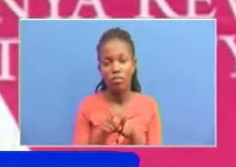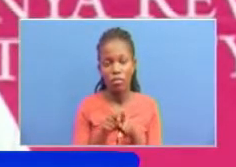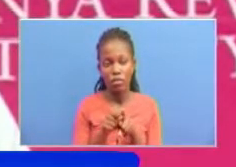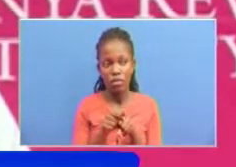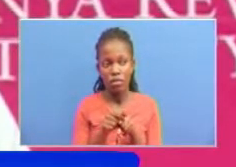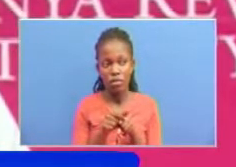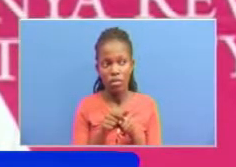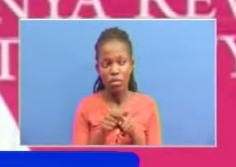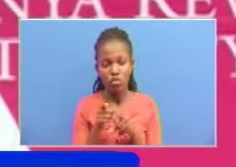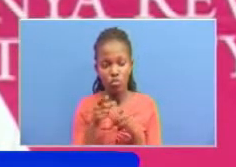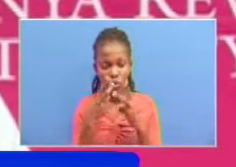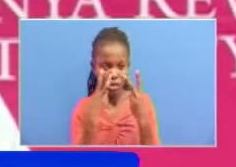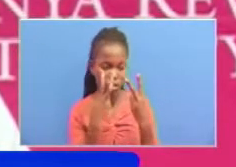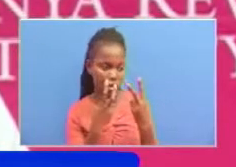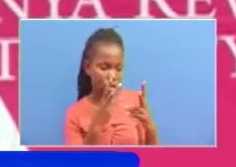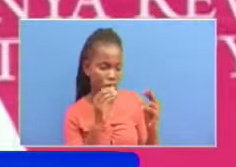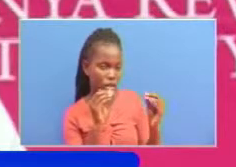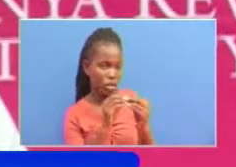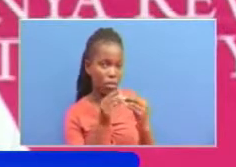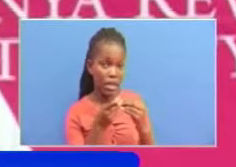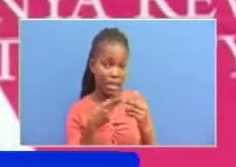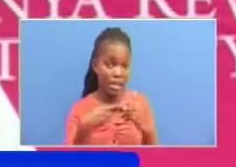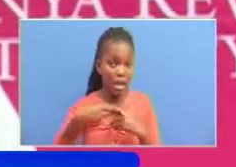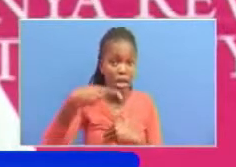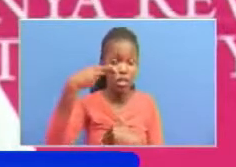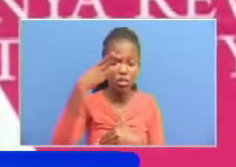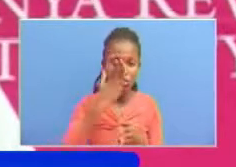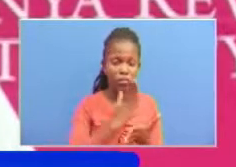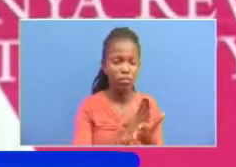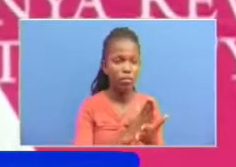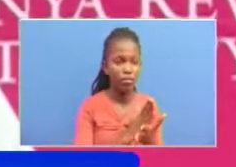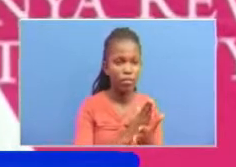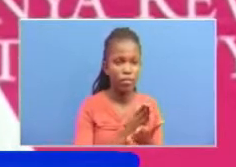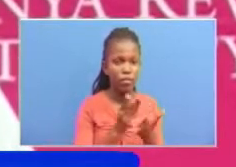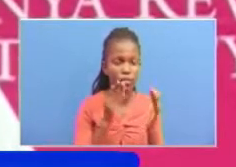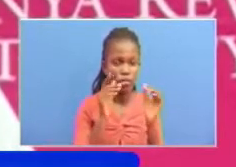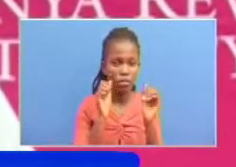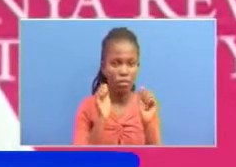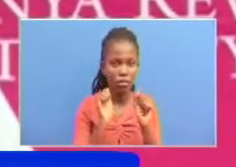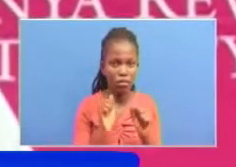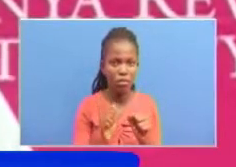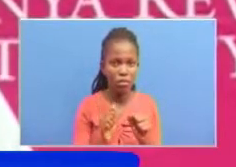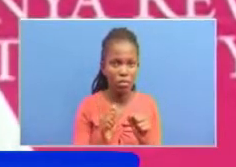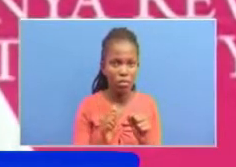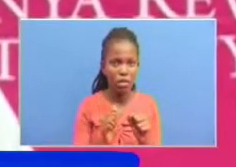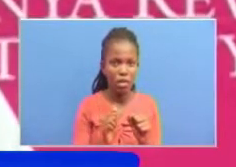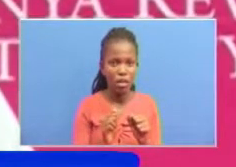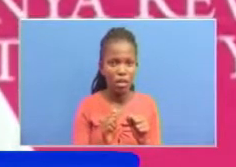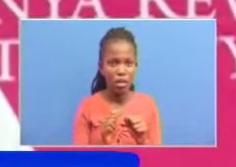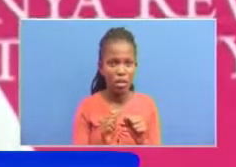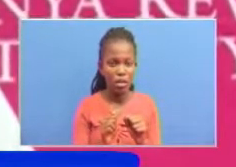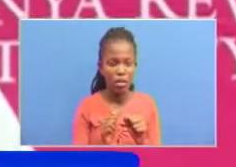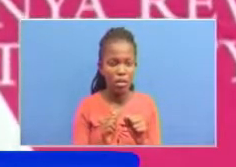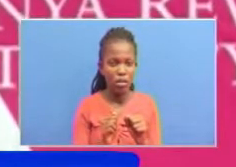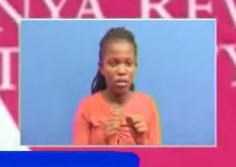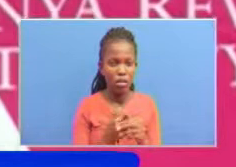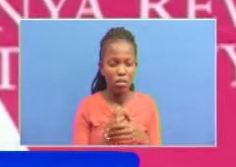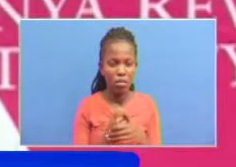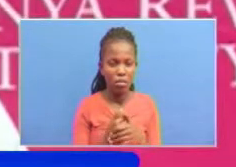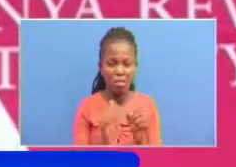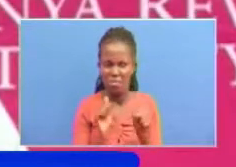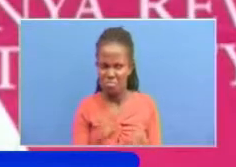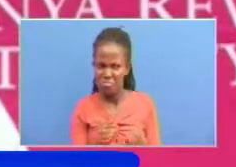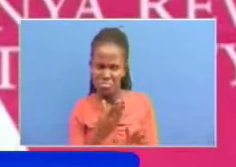As you can see, these numbers are a bit high. We cannot also be able to run it in a day, bearing in mind